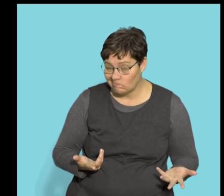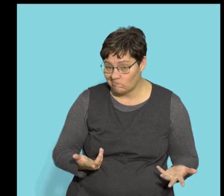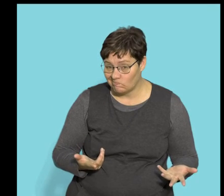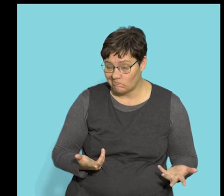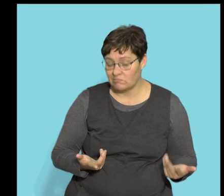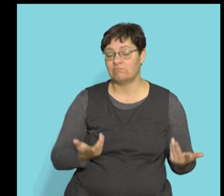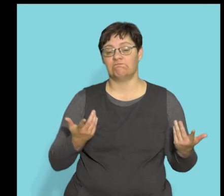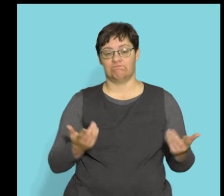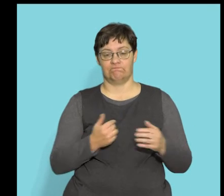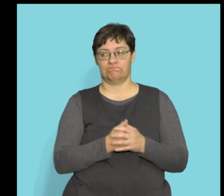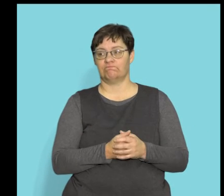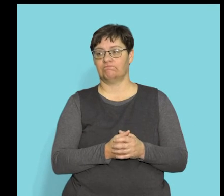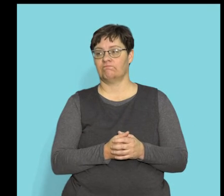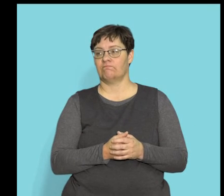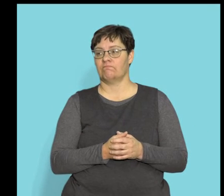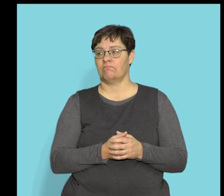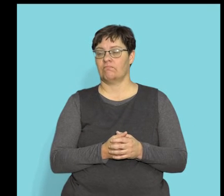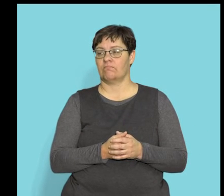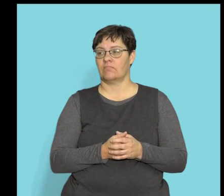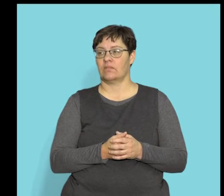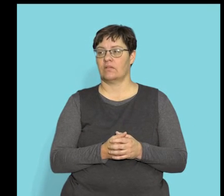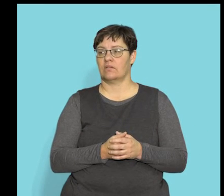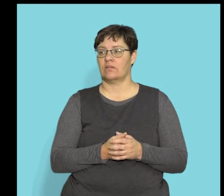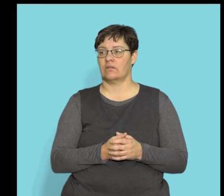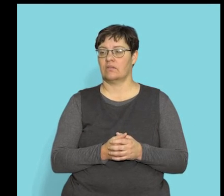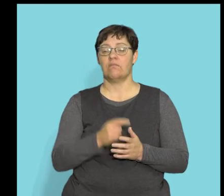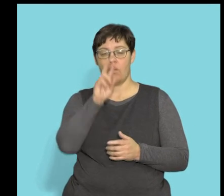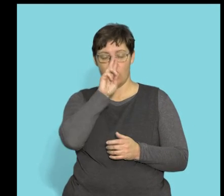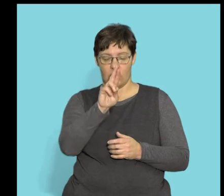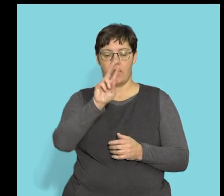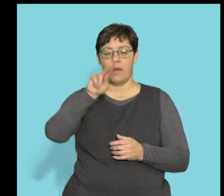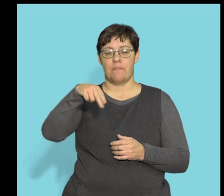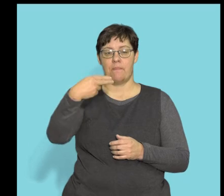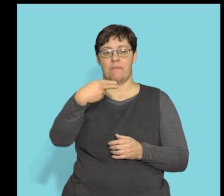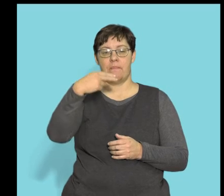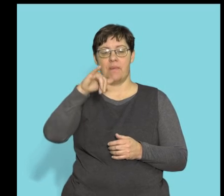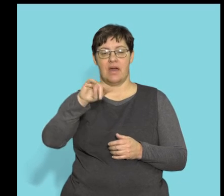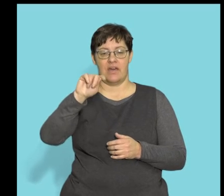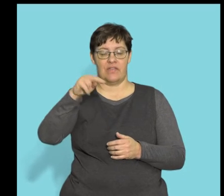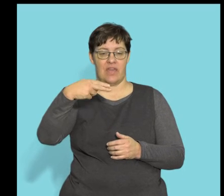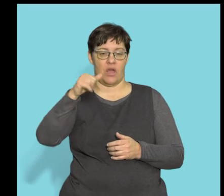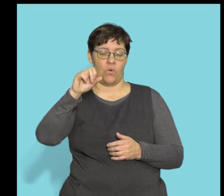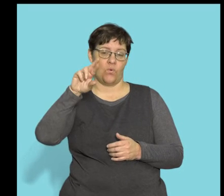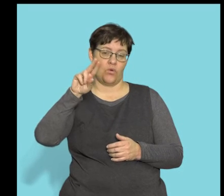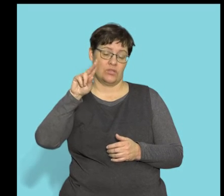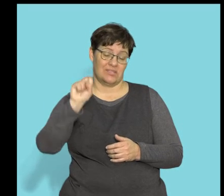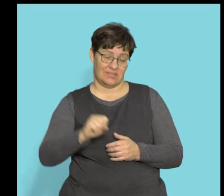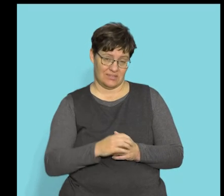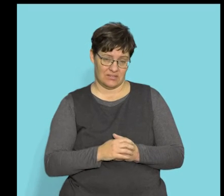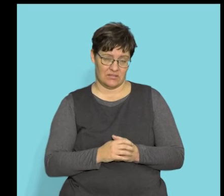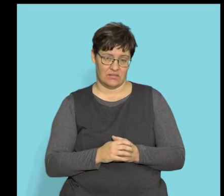Well, we are looking at an example of Pythagoras, because we've got a right-angled